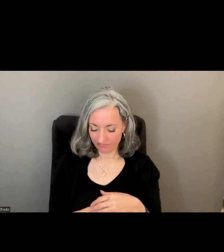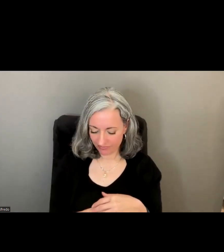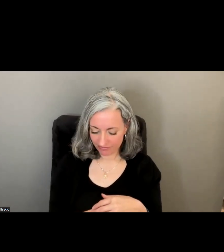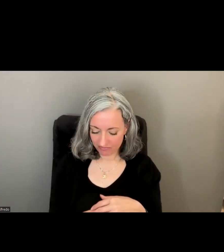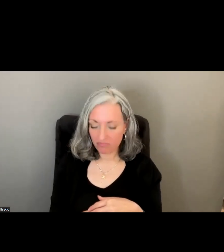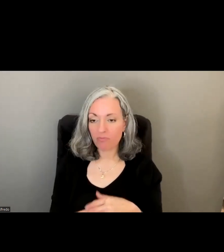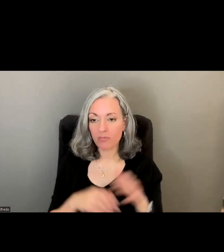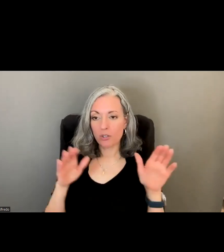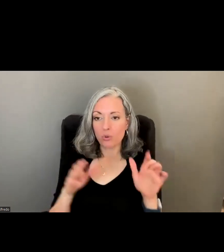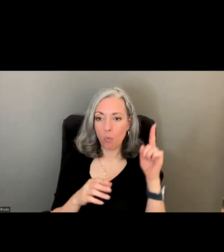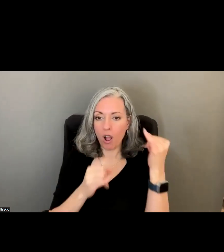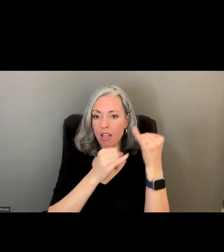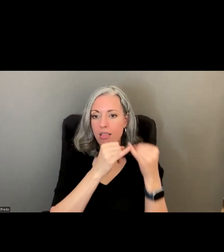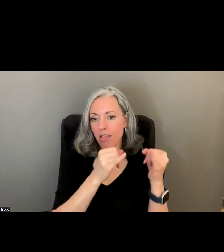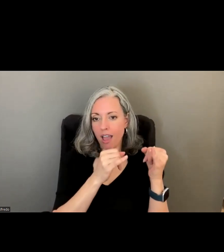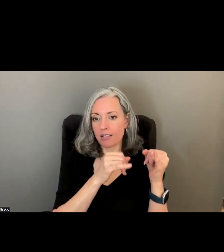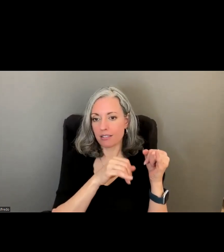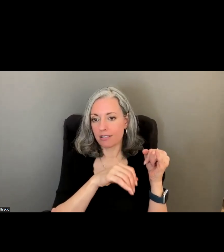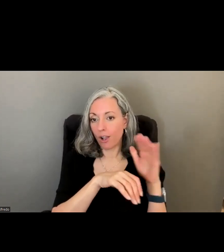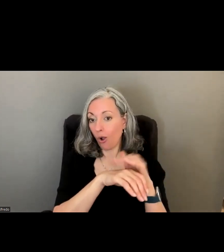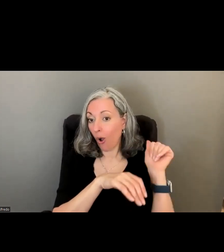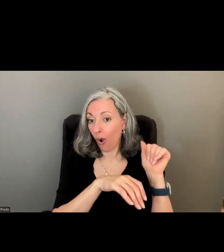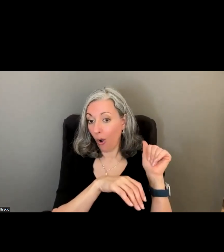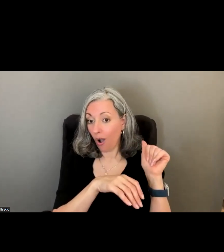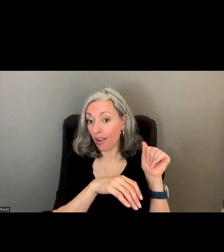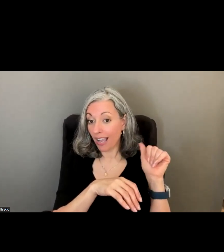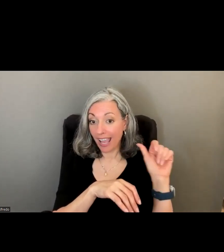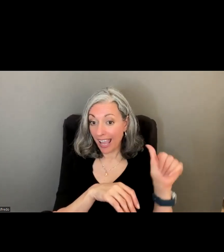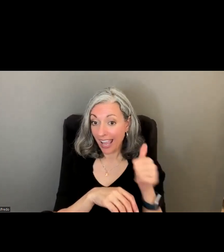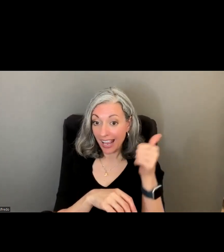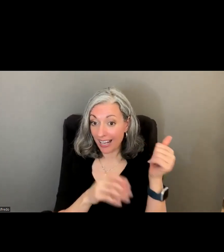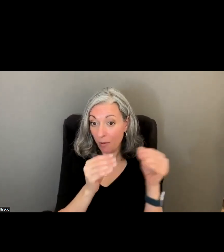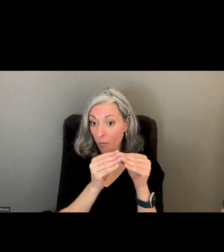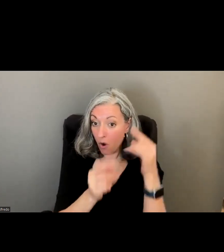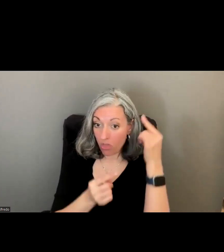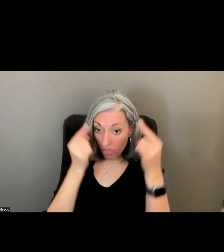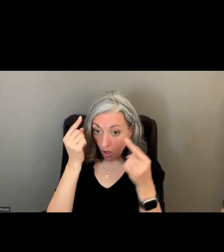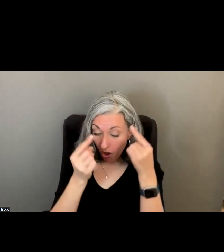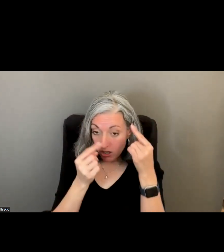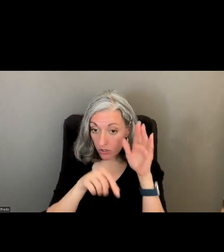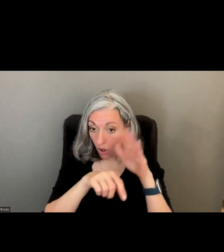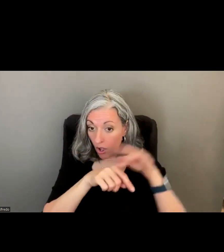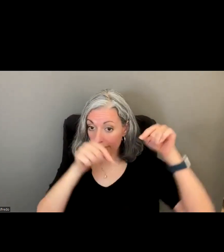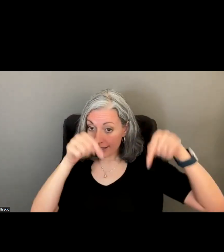just doing one last call. Any more thoughts on this?